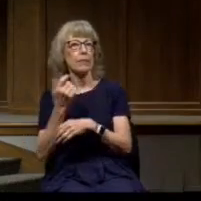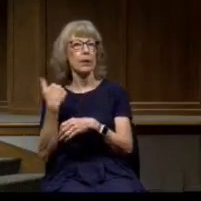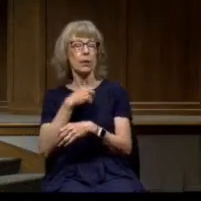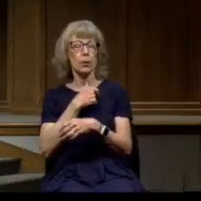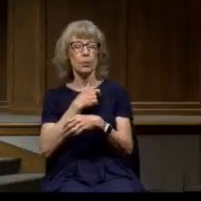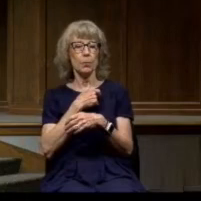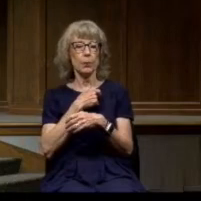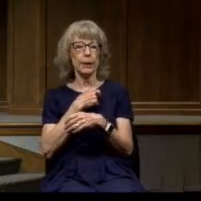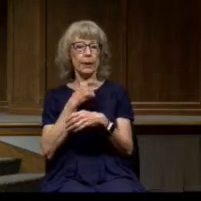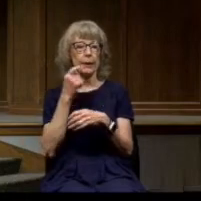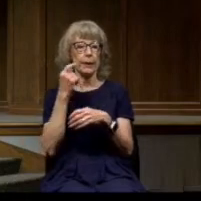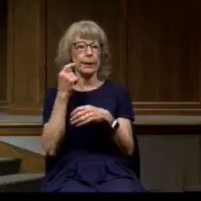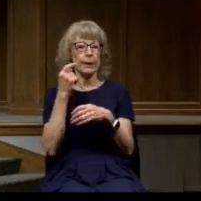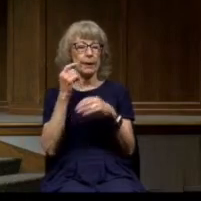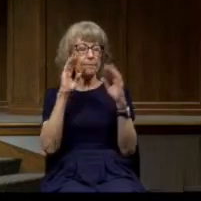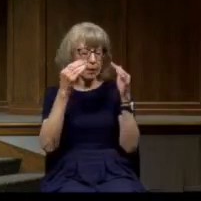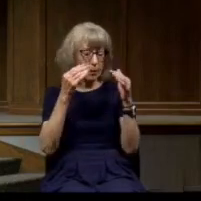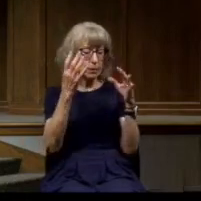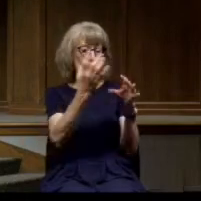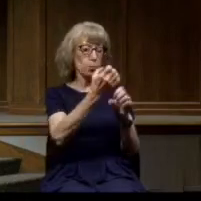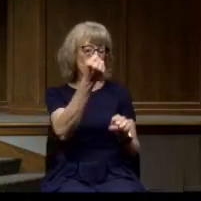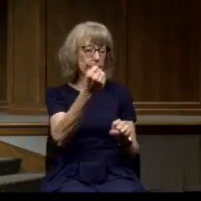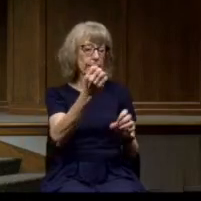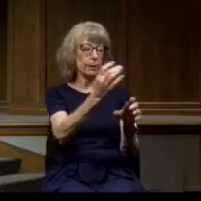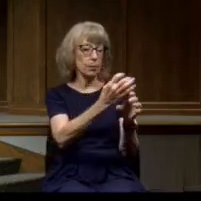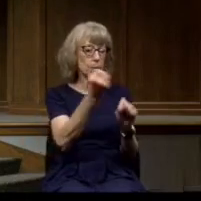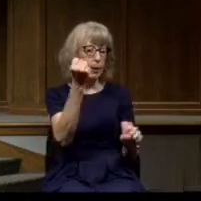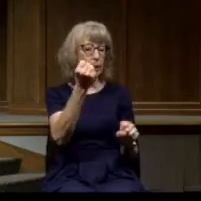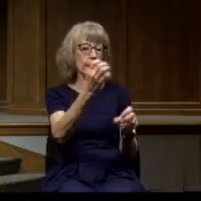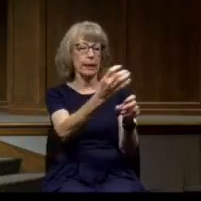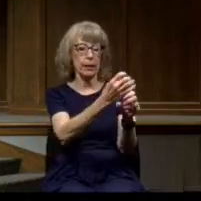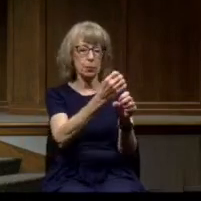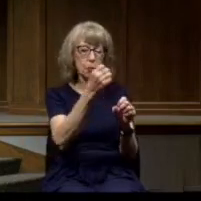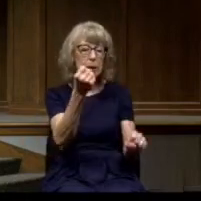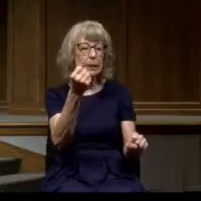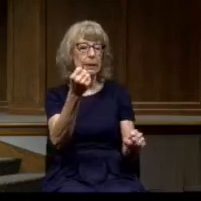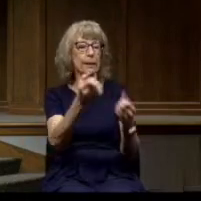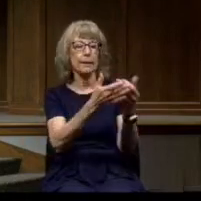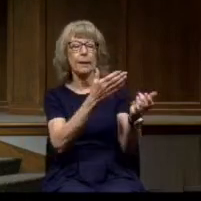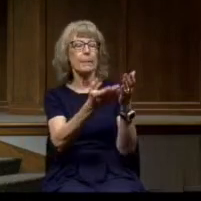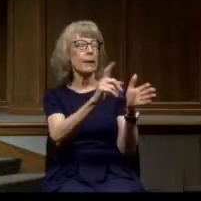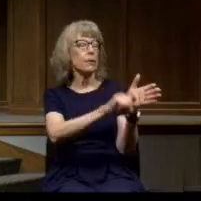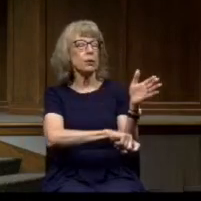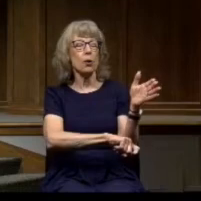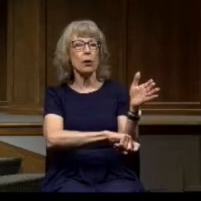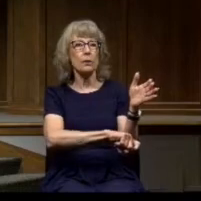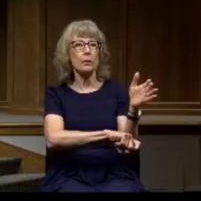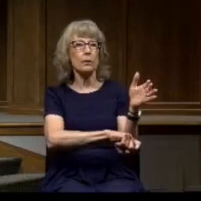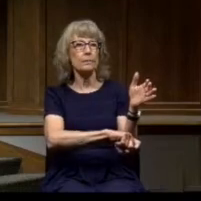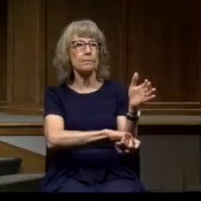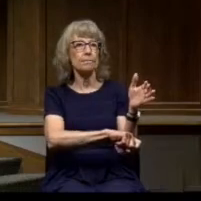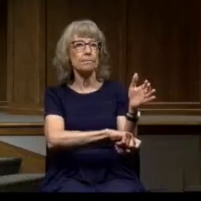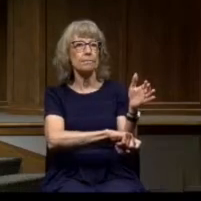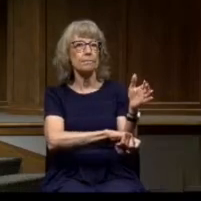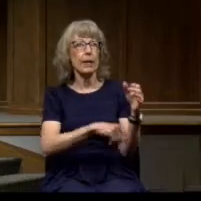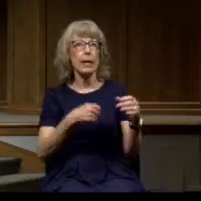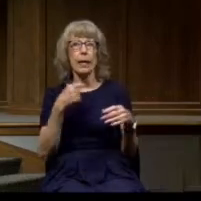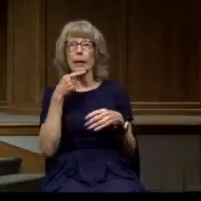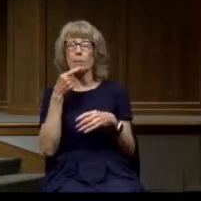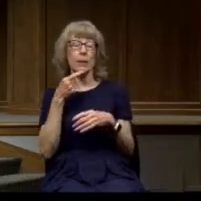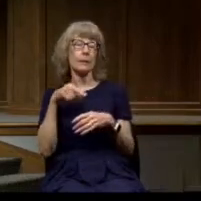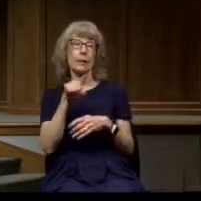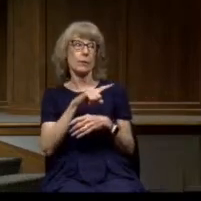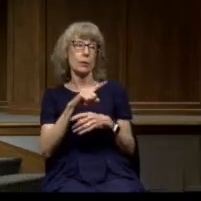time trying to win and win and win and win at all costs. It's almost like, and again, I'm not saying this is you, but for some of